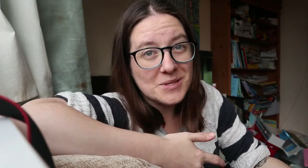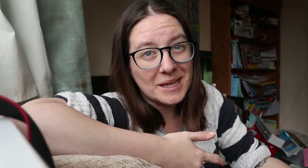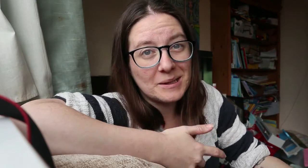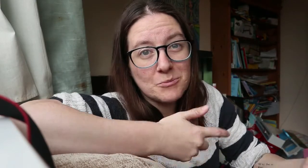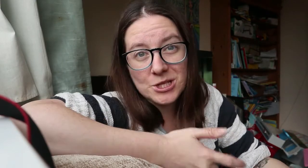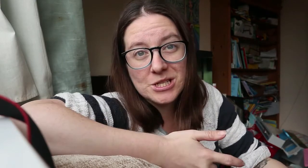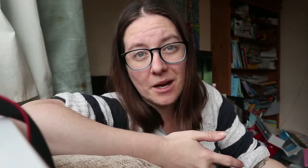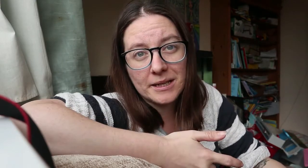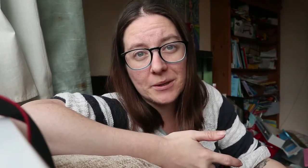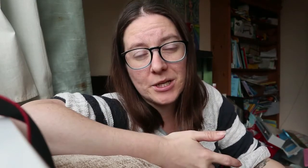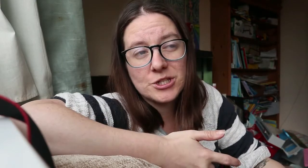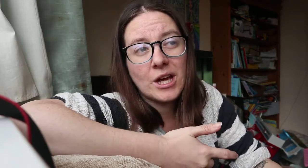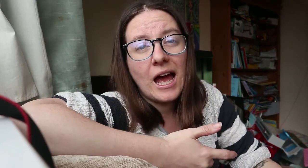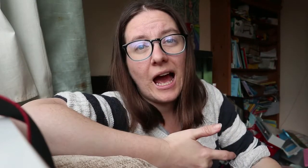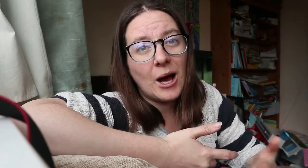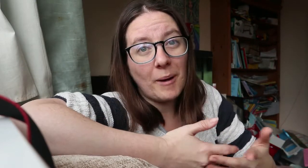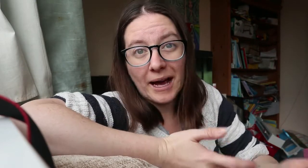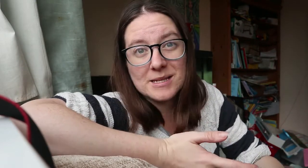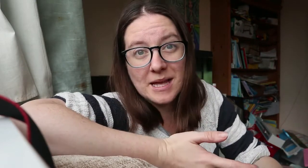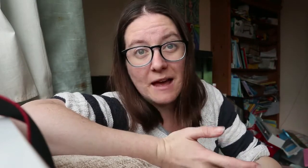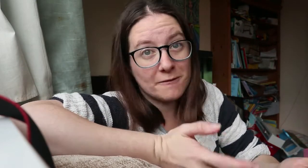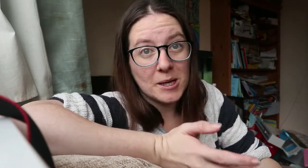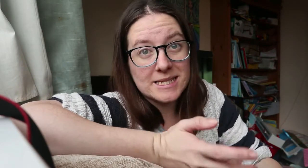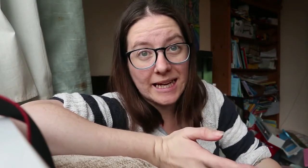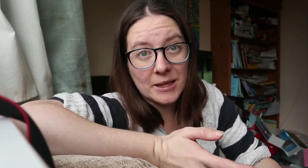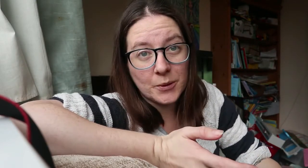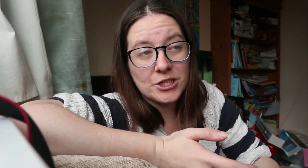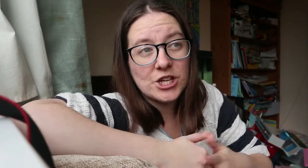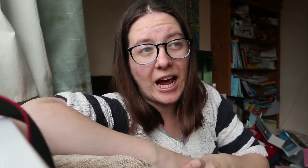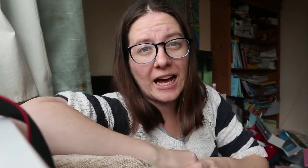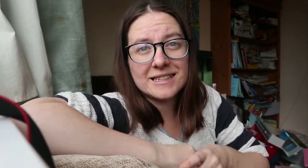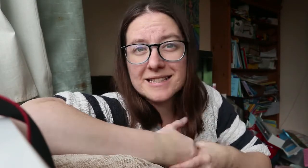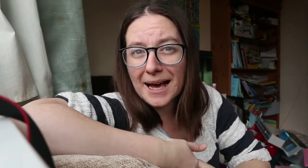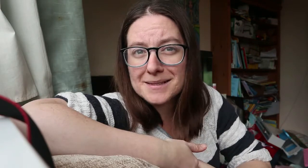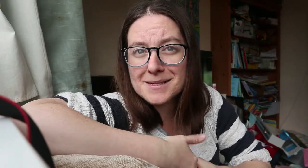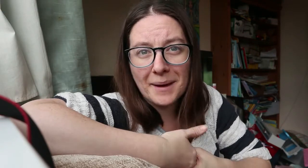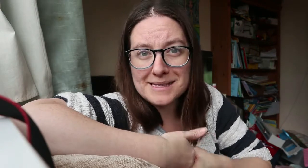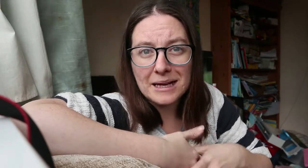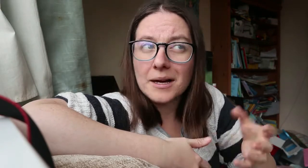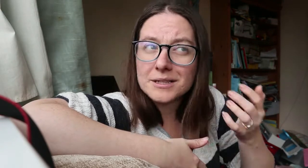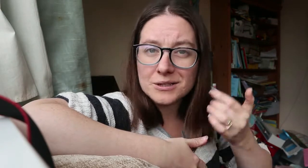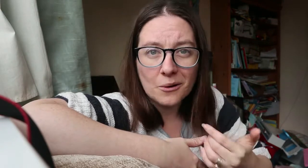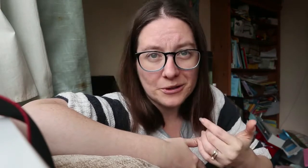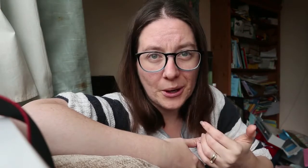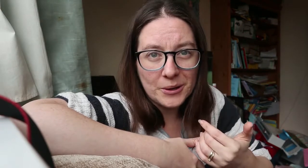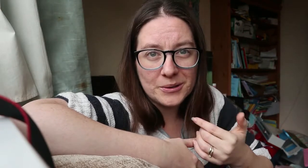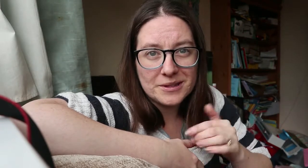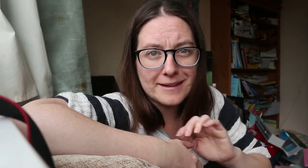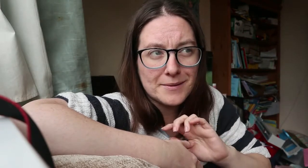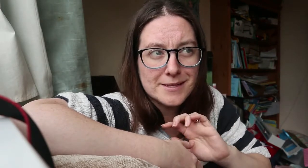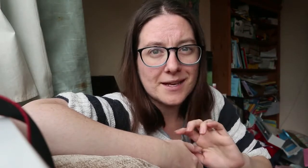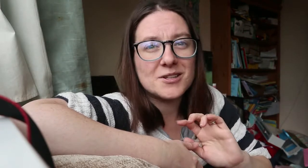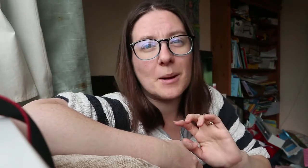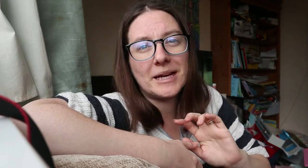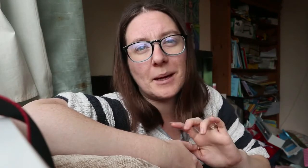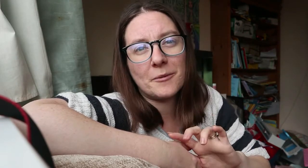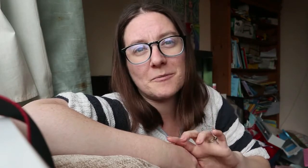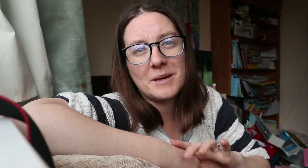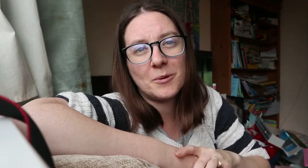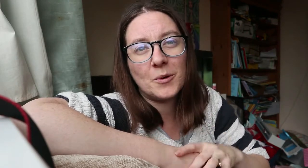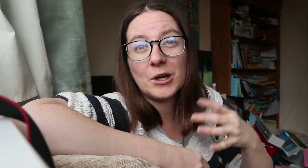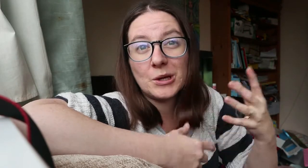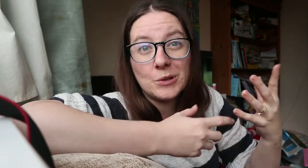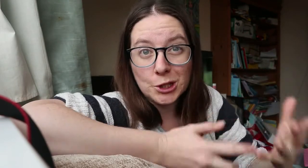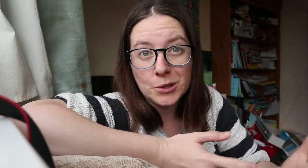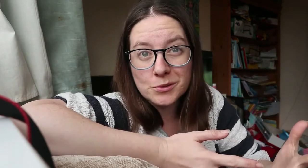using British Sign Language as their first language. And that's amazing. I did not know that there was such a big number